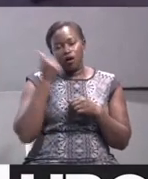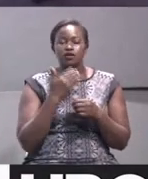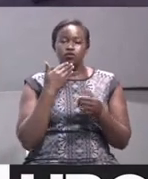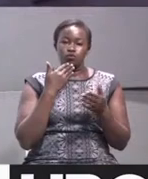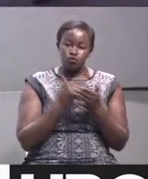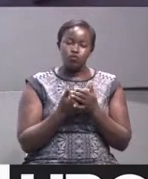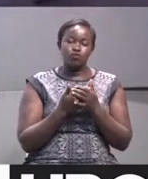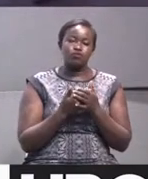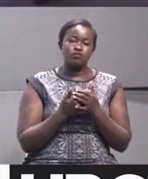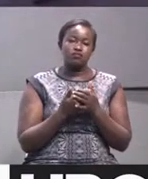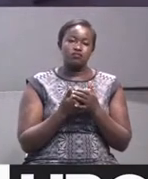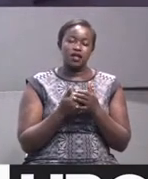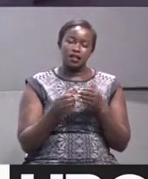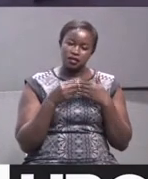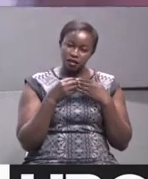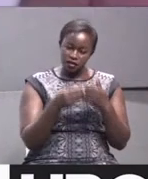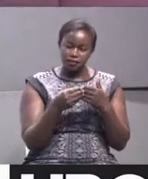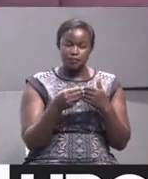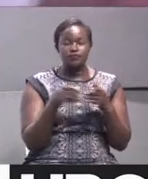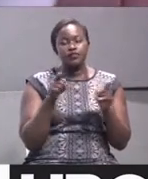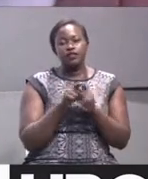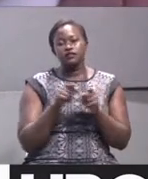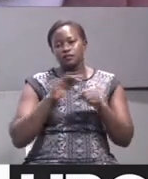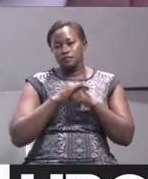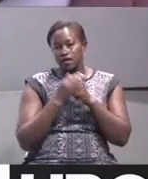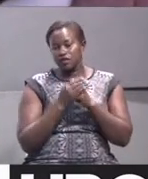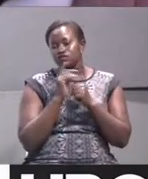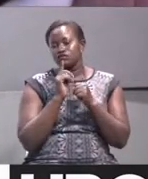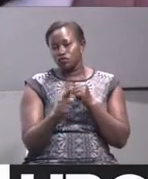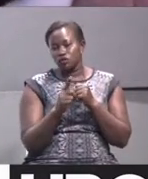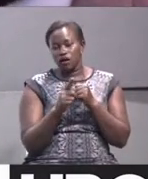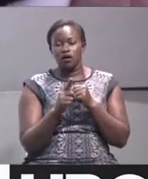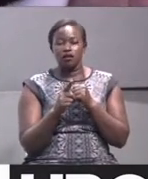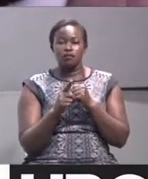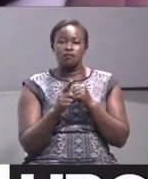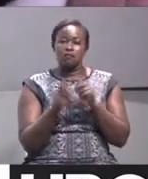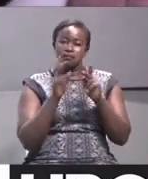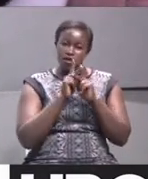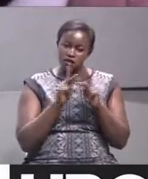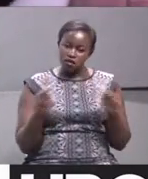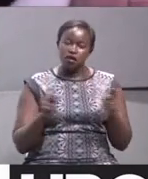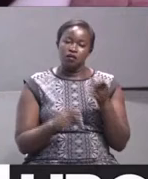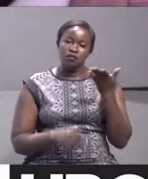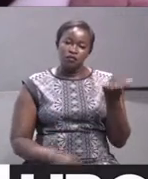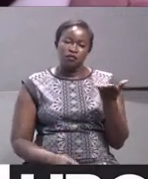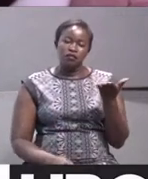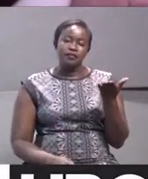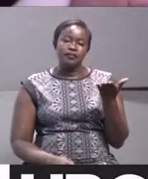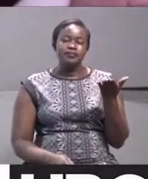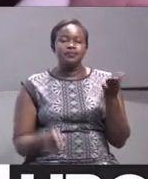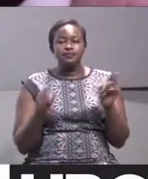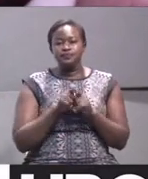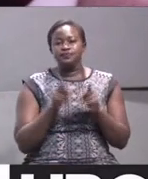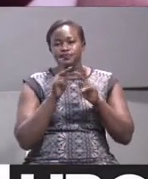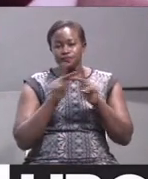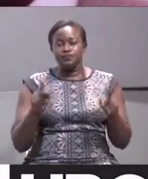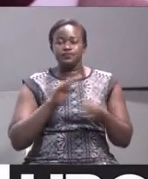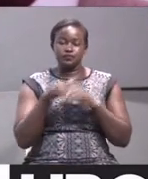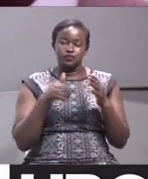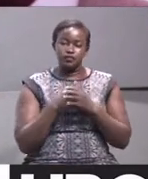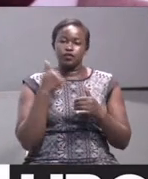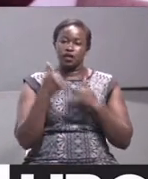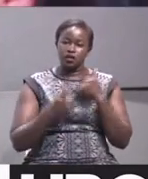for making sure that we have peace, and it is the peace that we are all enjoying